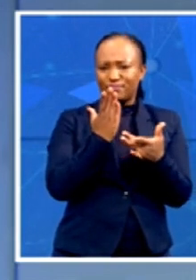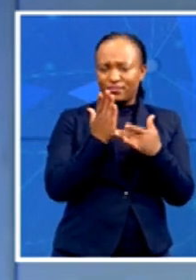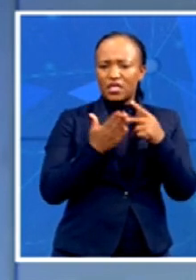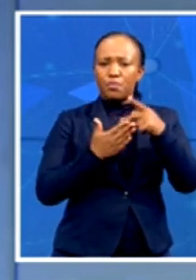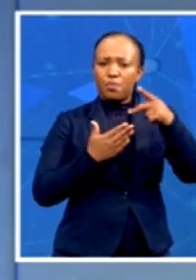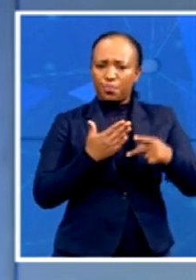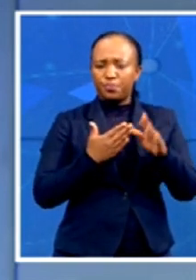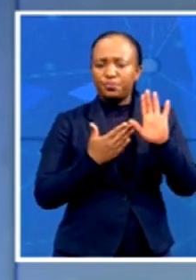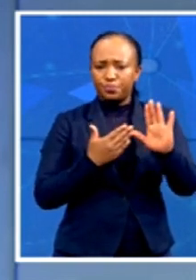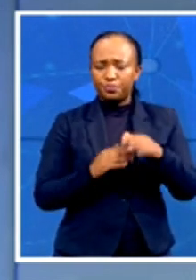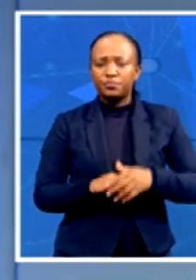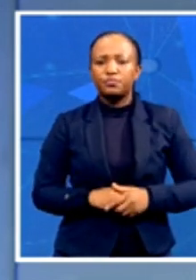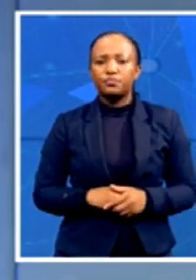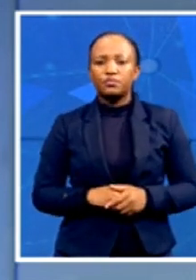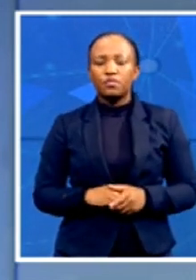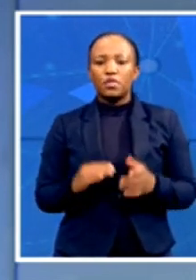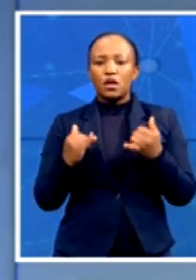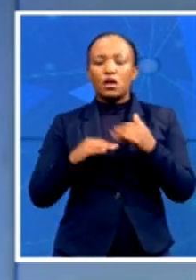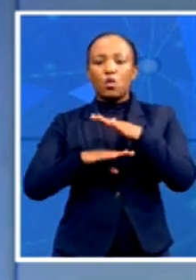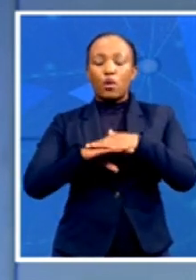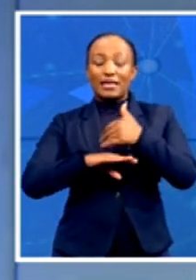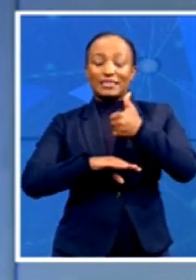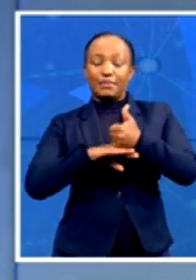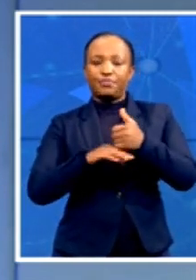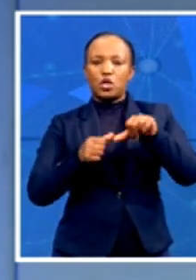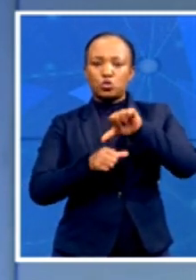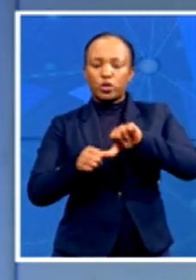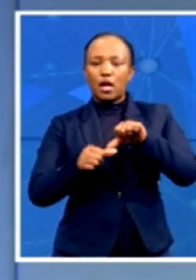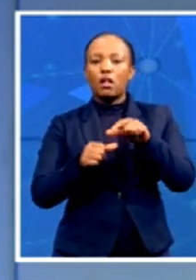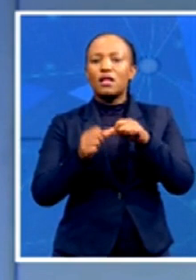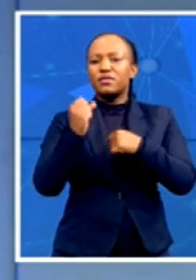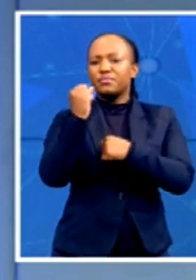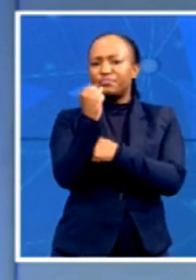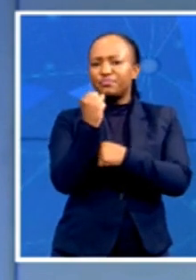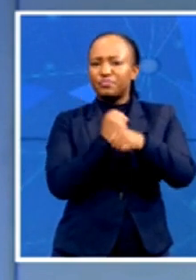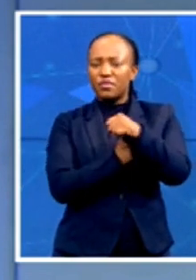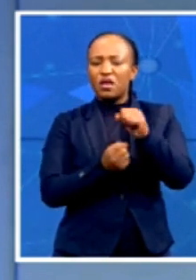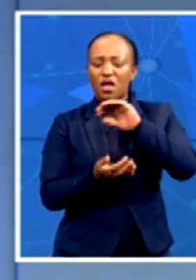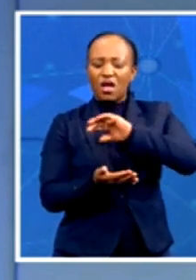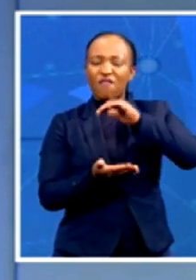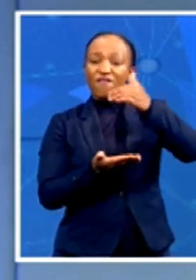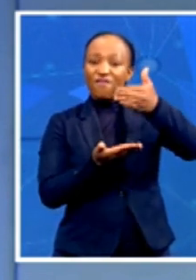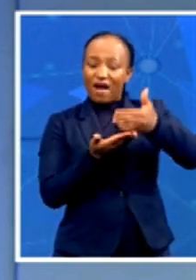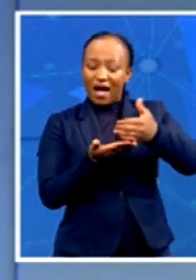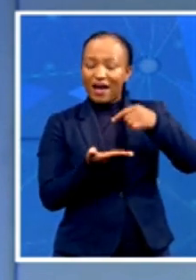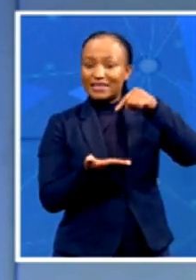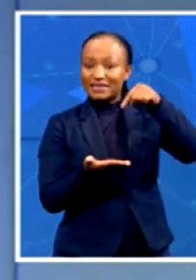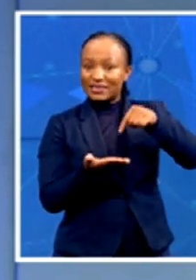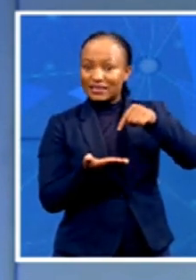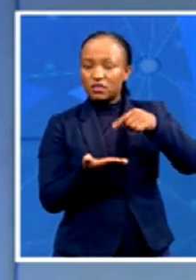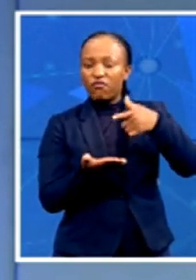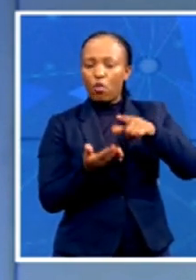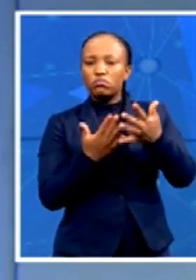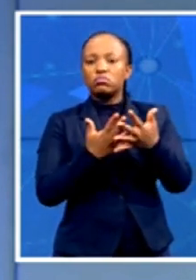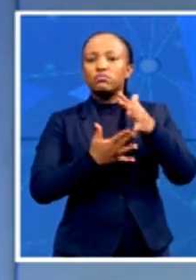of the Social Infrastructure Fund, which will initially prioritize education infrastructure.